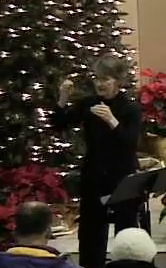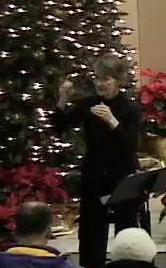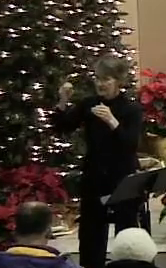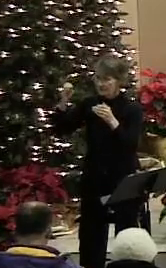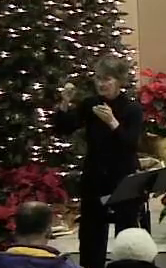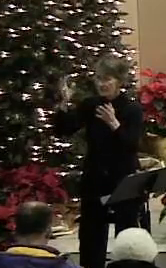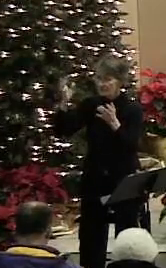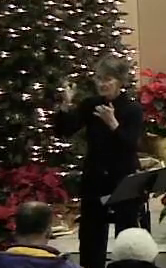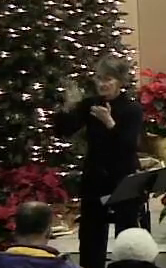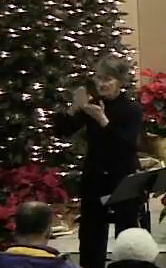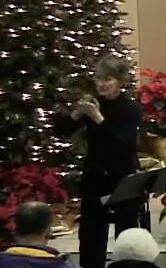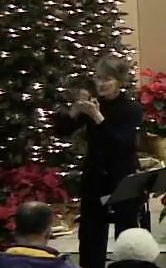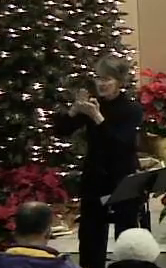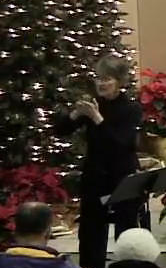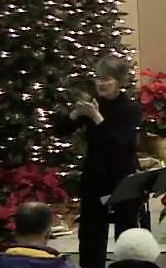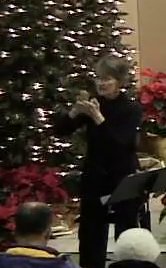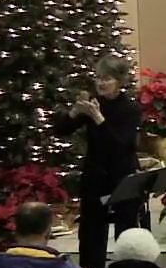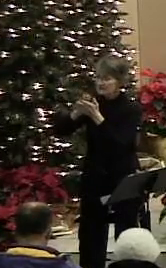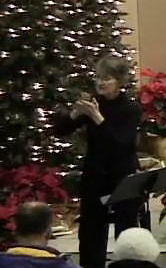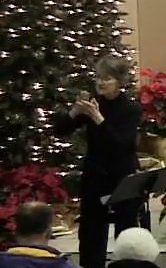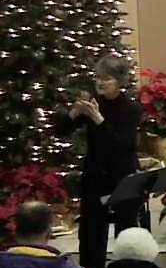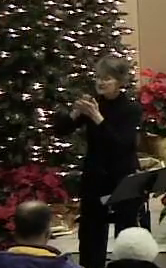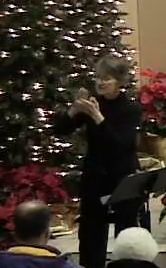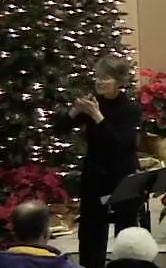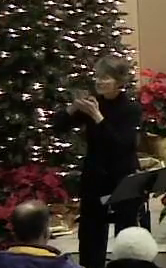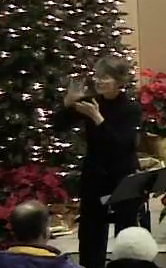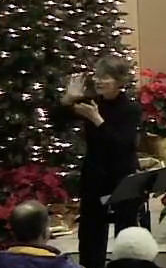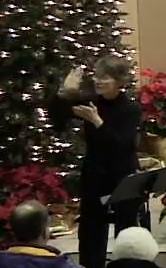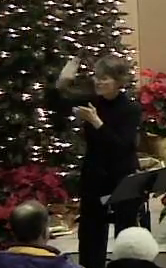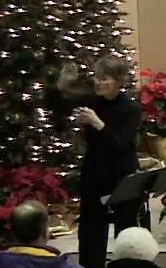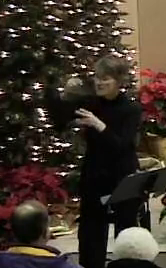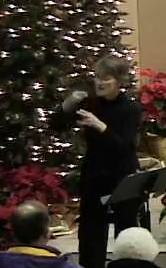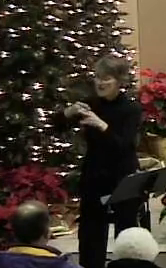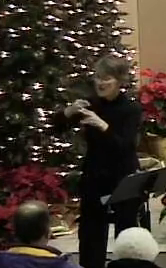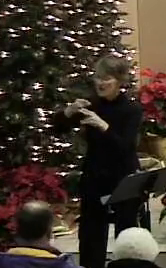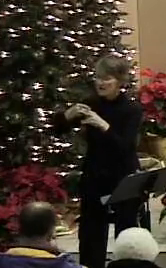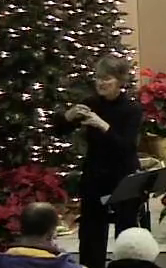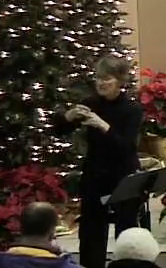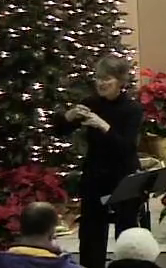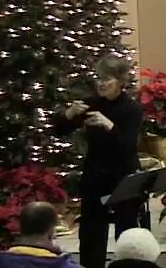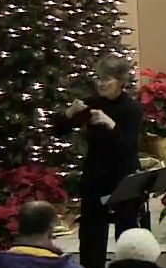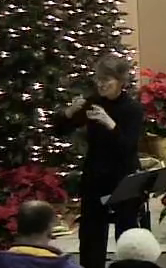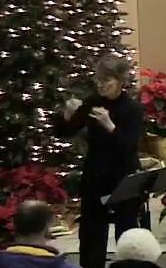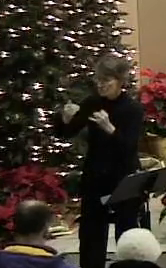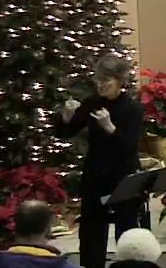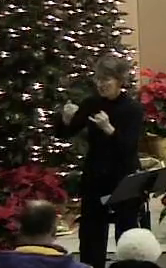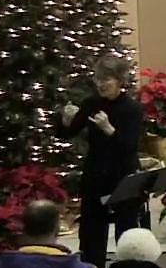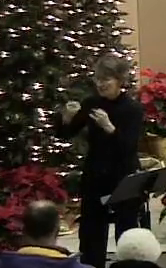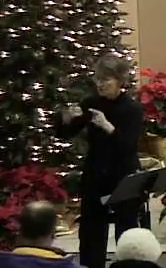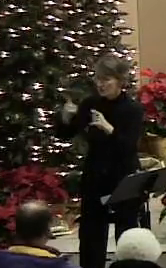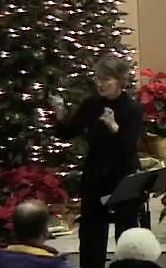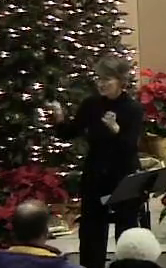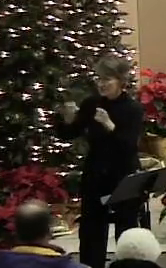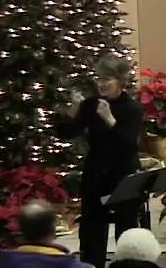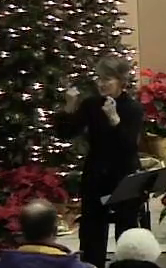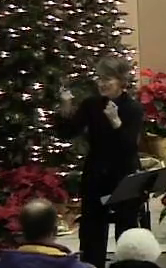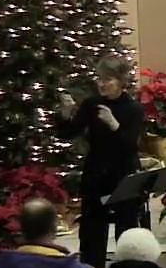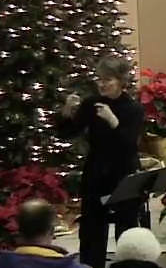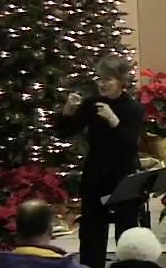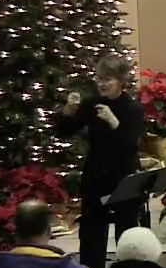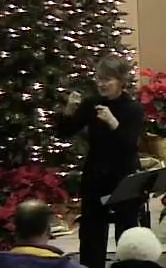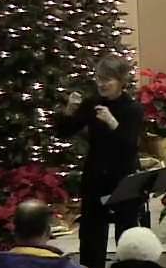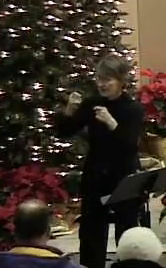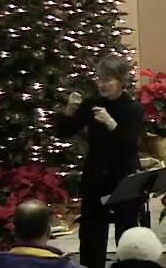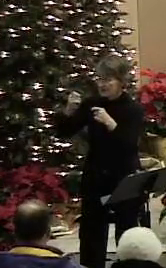praise, bless, and glorify your name, on the solemnity of the motherhood of the